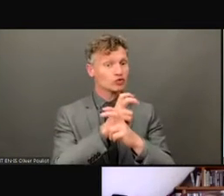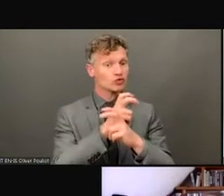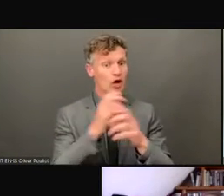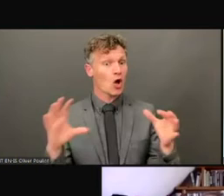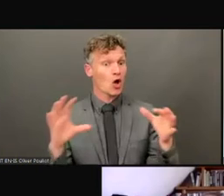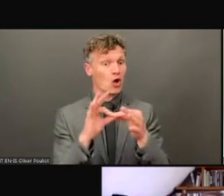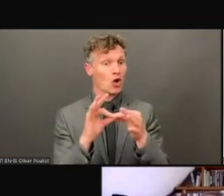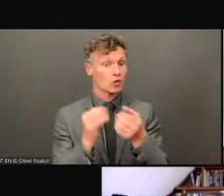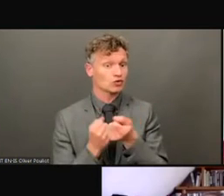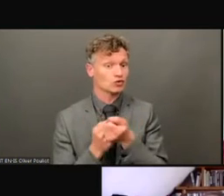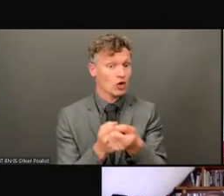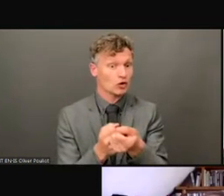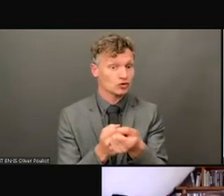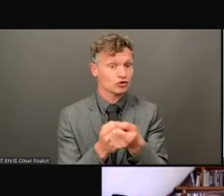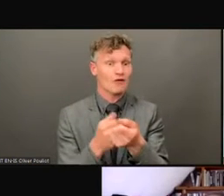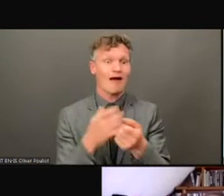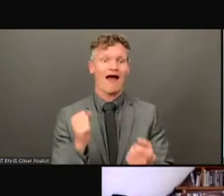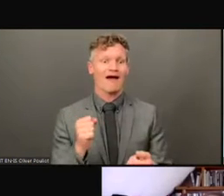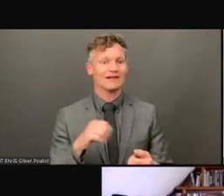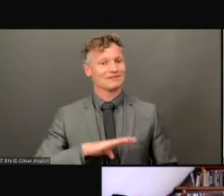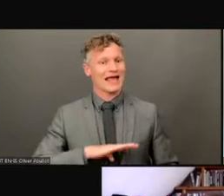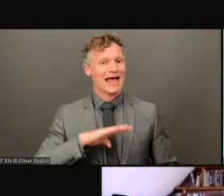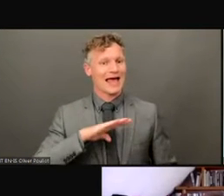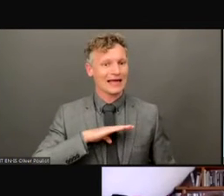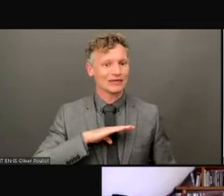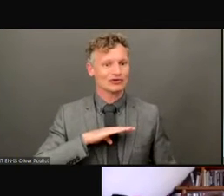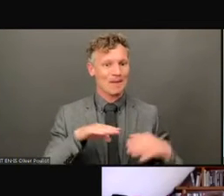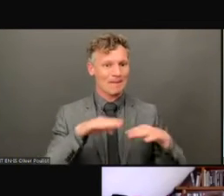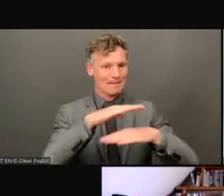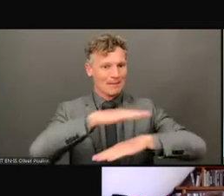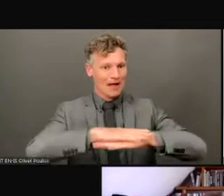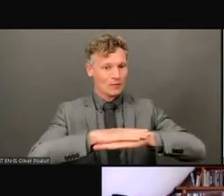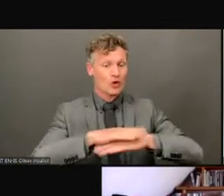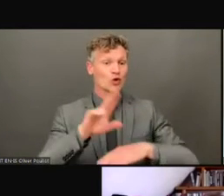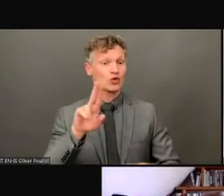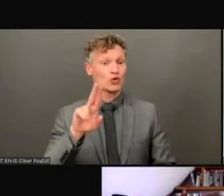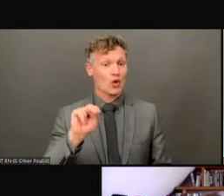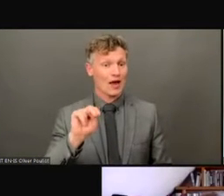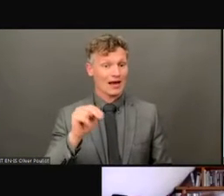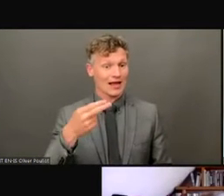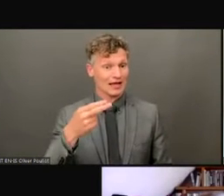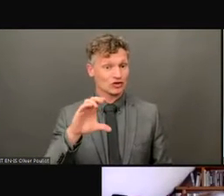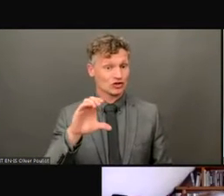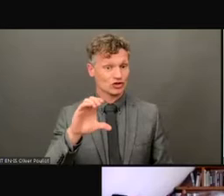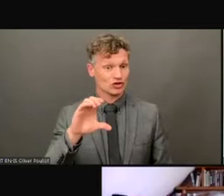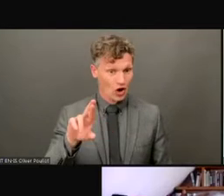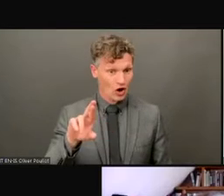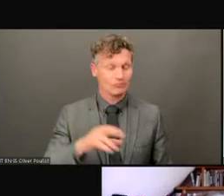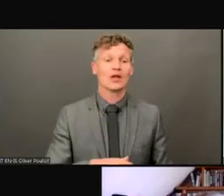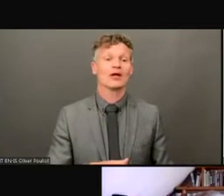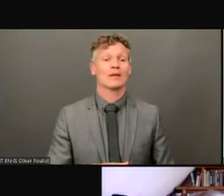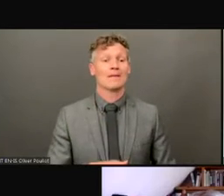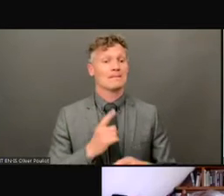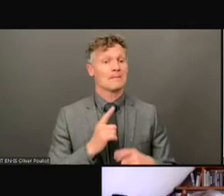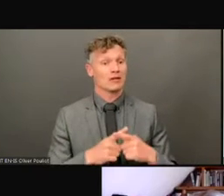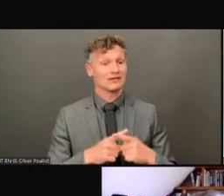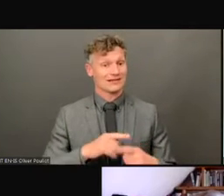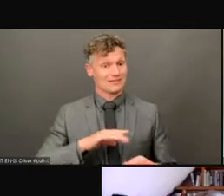Age Platform, UNHCR, UNDESA, and the NGO committees on aging in Geneva and New York.